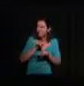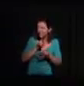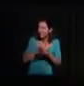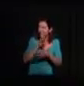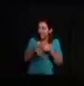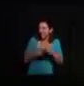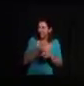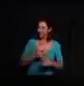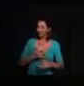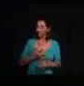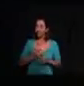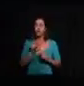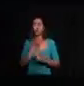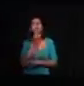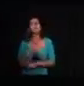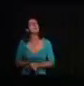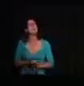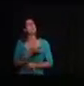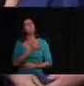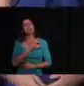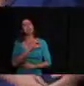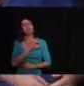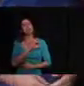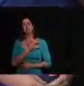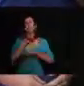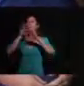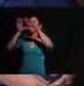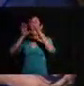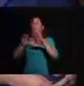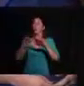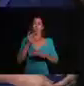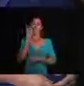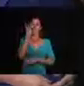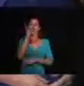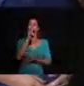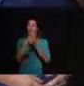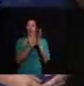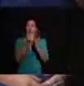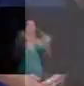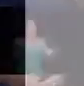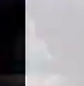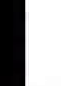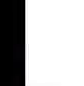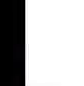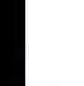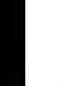a touching story he has. Excellent. Let's see that video now.